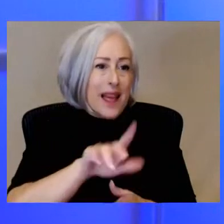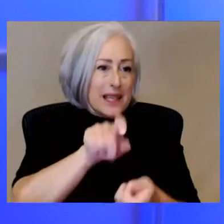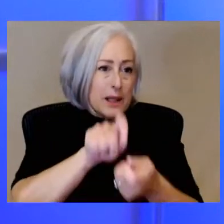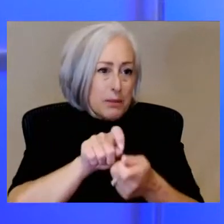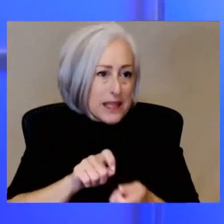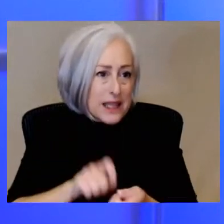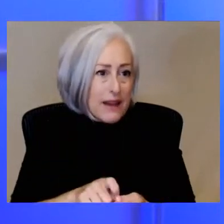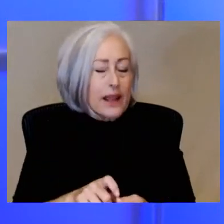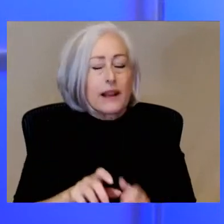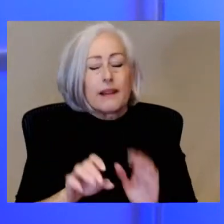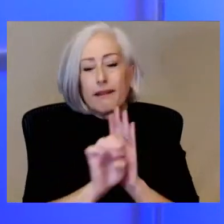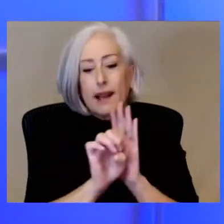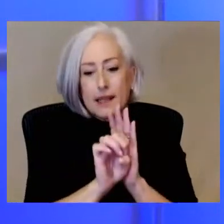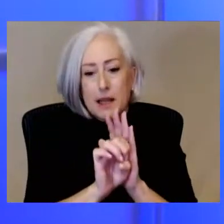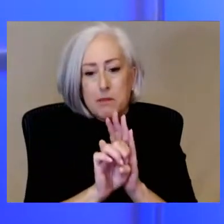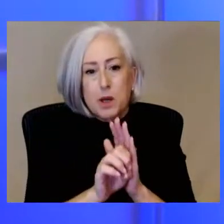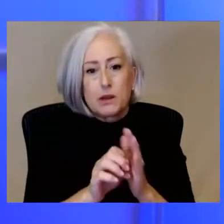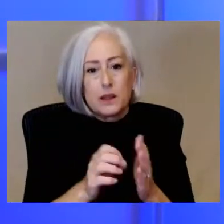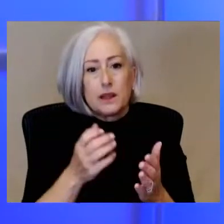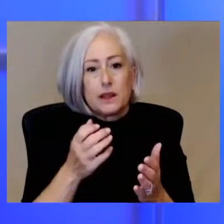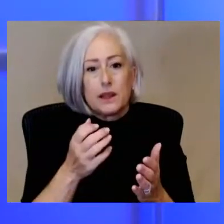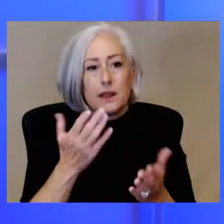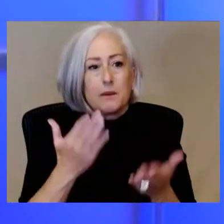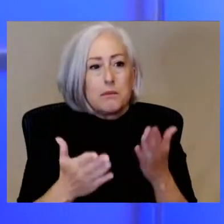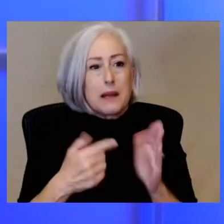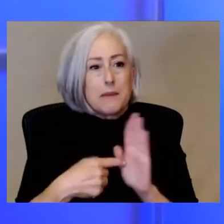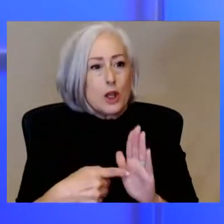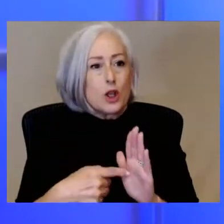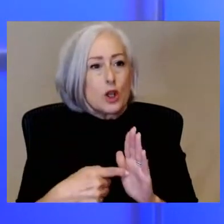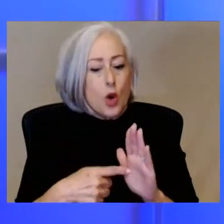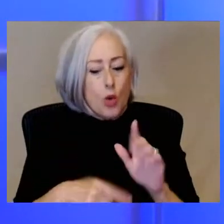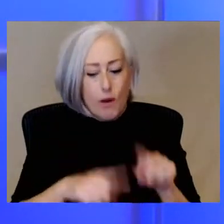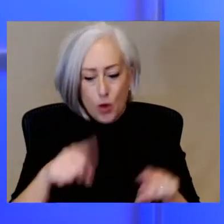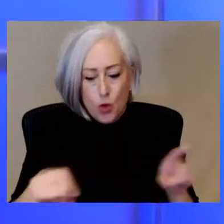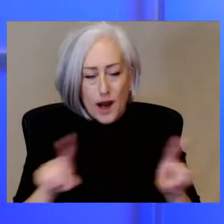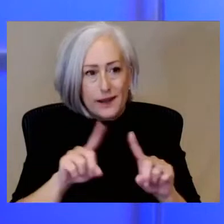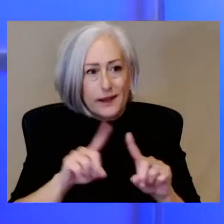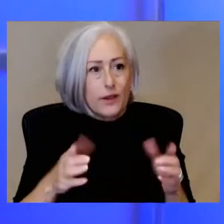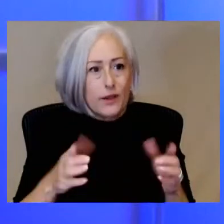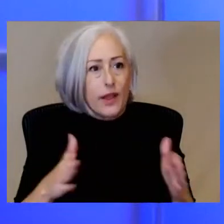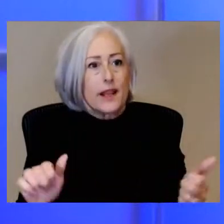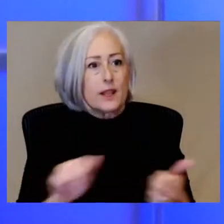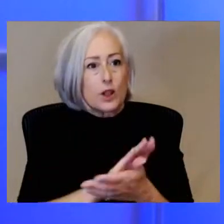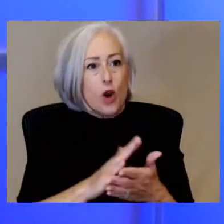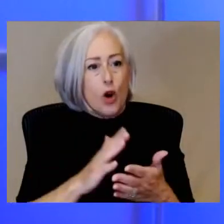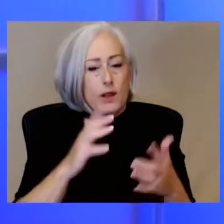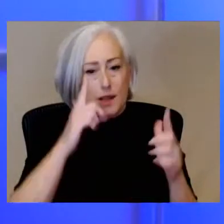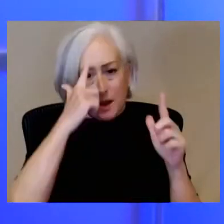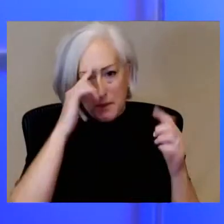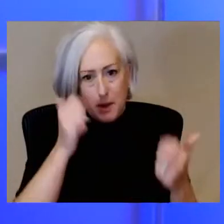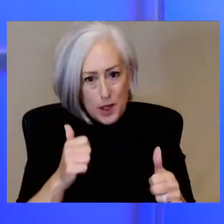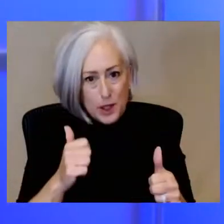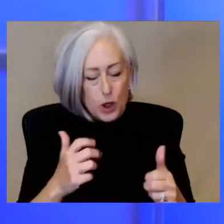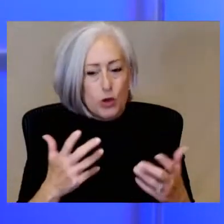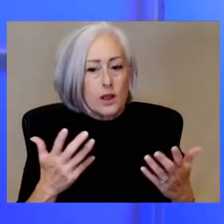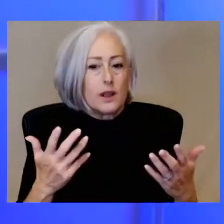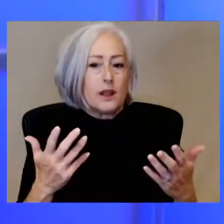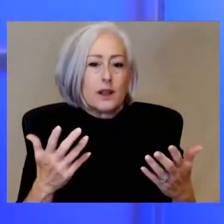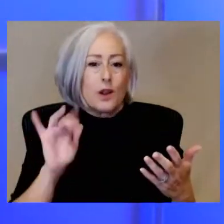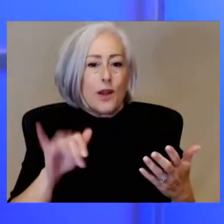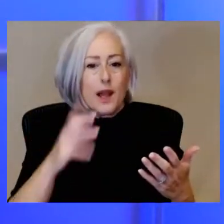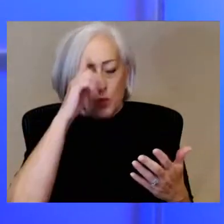may point, in a variety of directions of what might be causing the memory issues. And so that's why they say take it to your